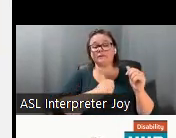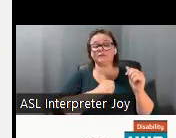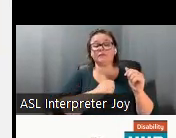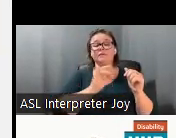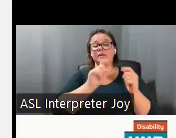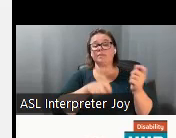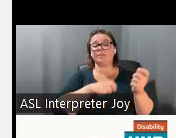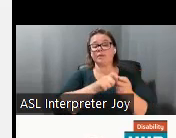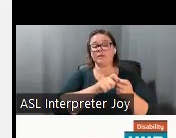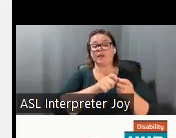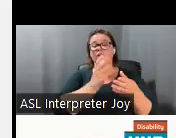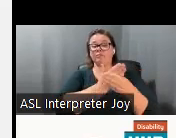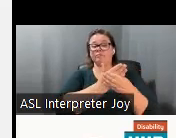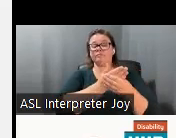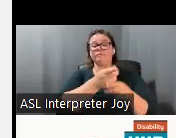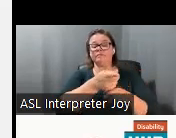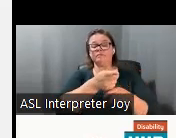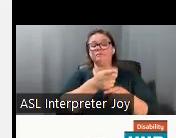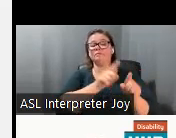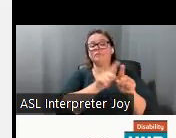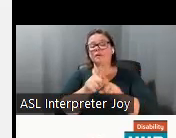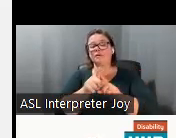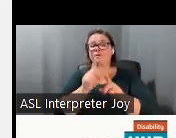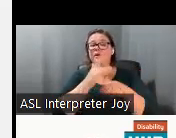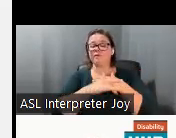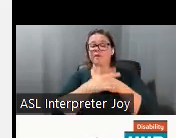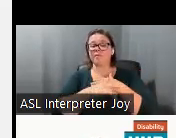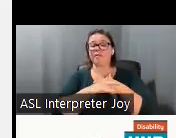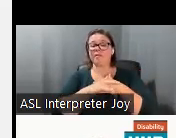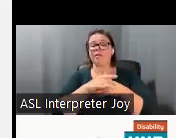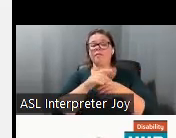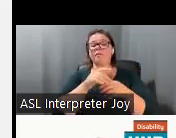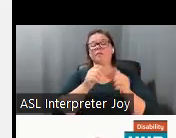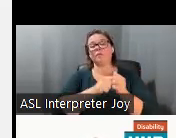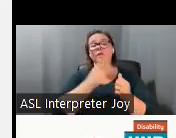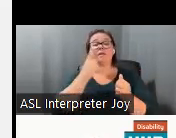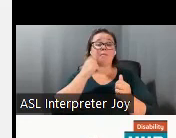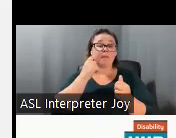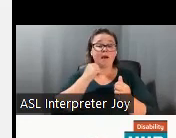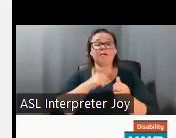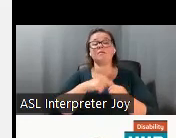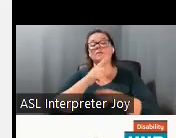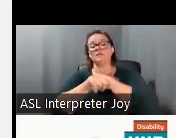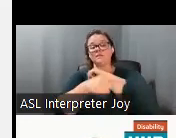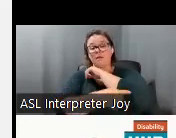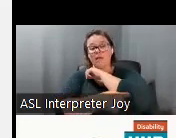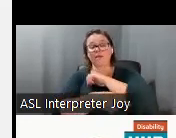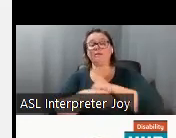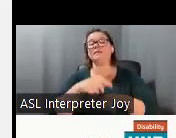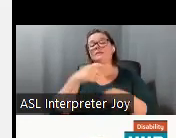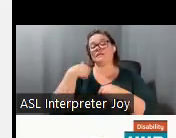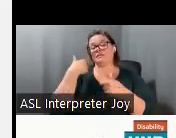particular brochure is also available in Hmong, Somali, and Spanish. We've tried to